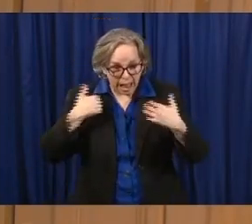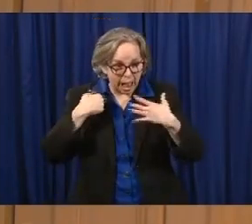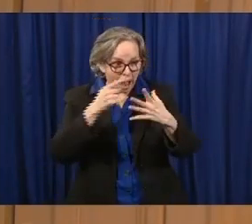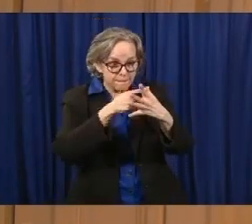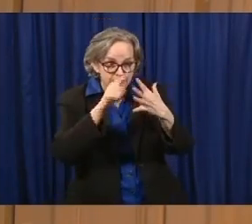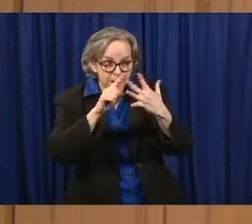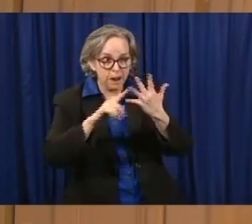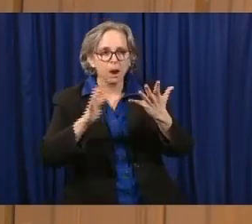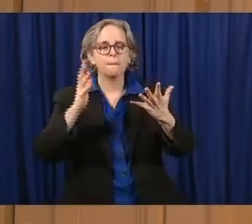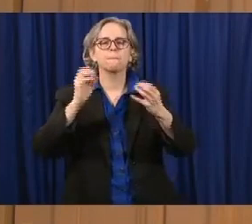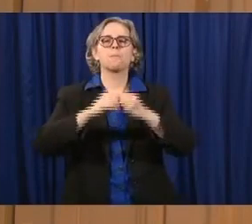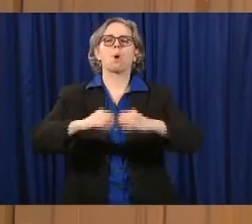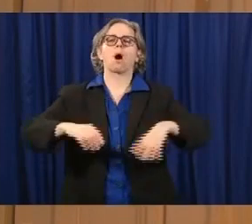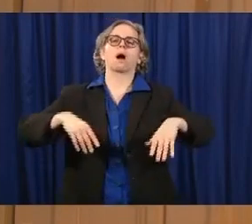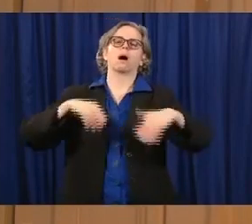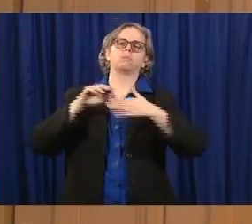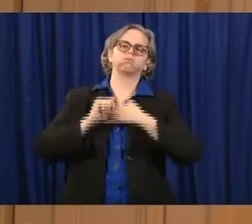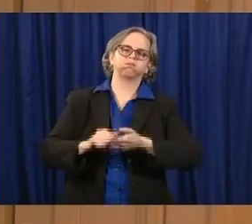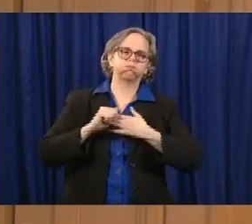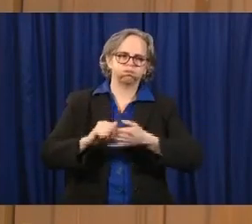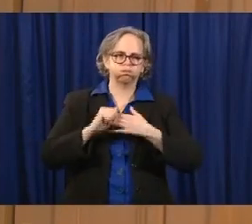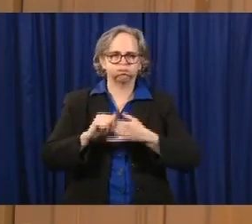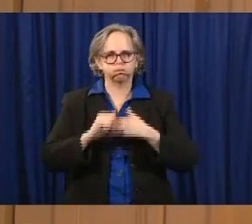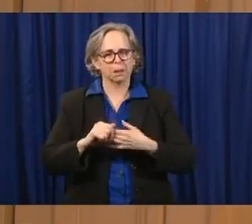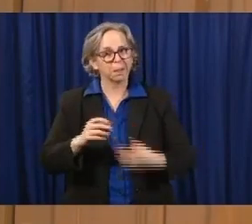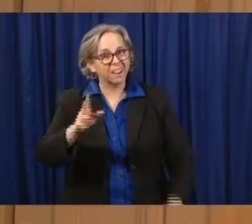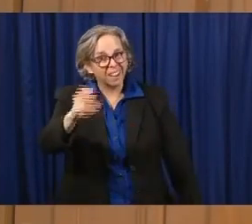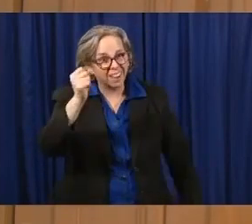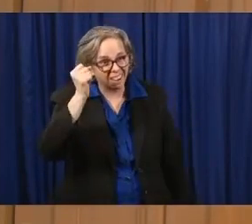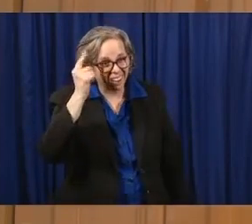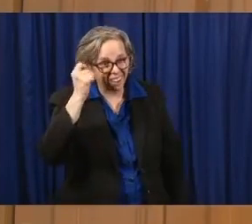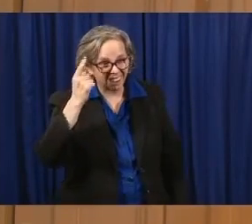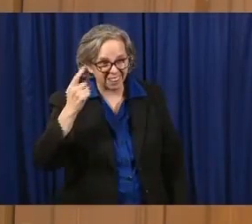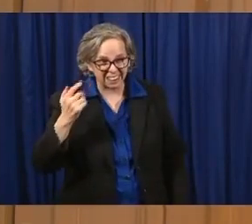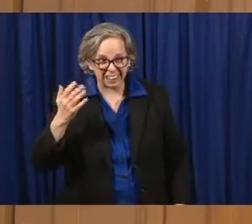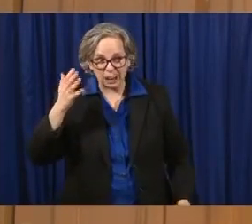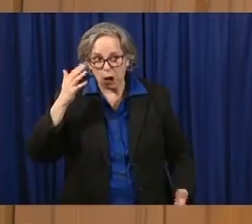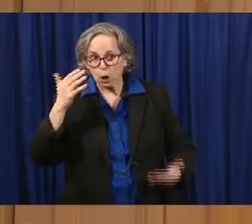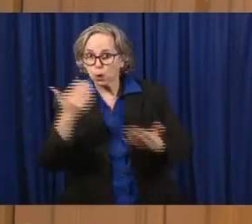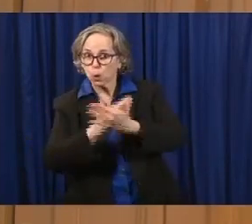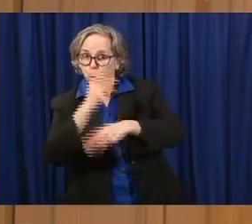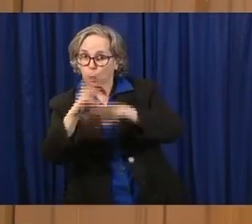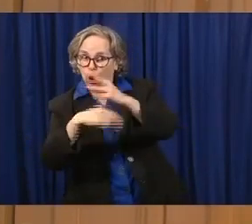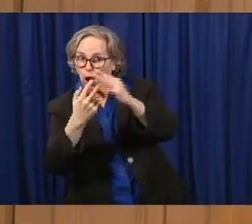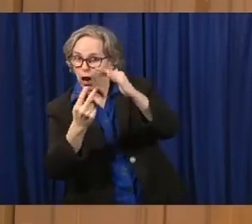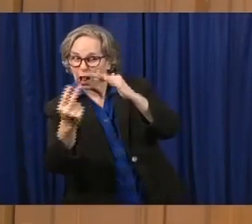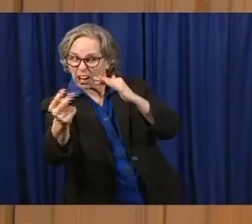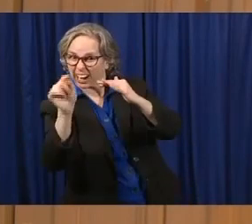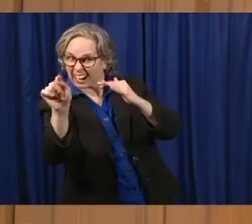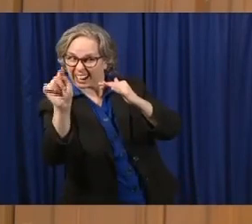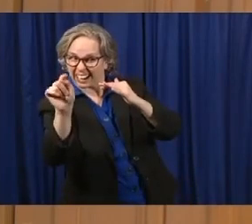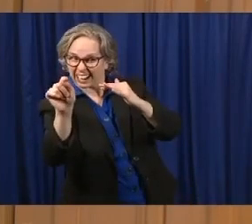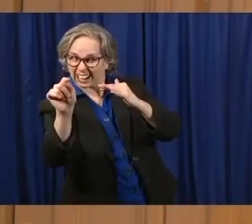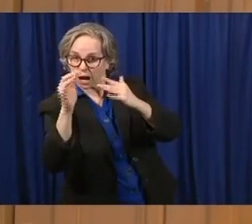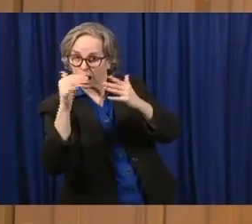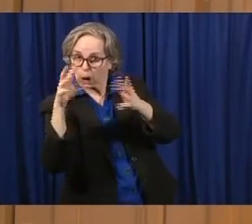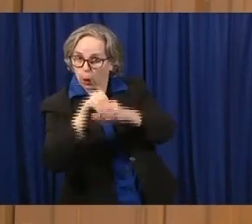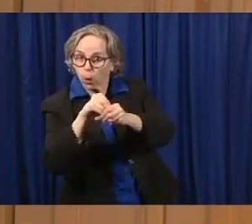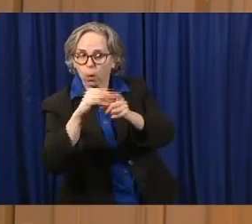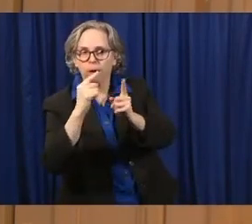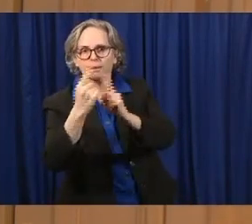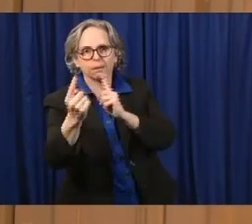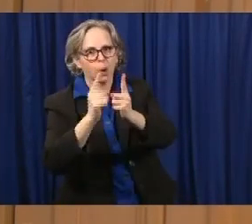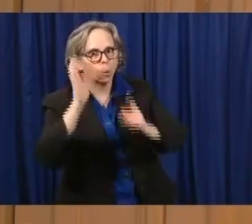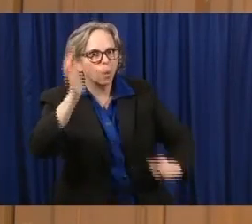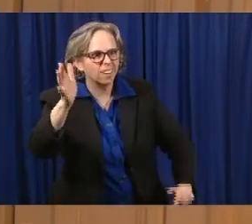know that a new world will be with these new social distancing, but it might include a functional social distancing,